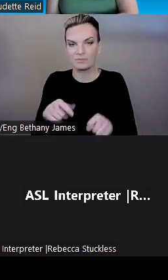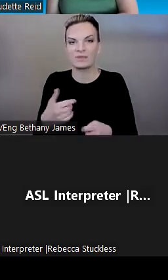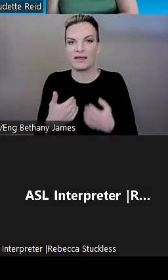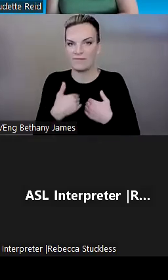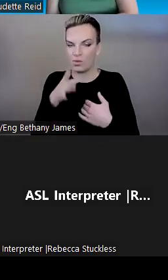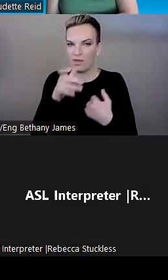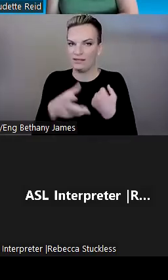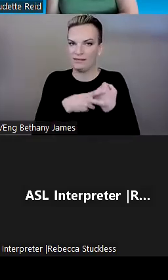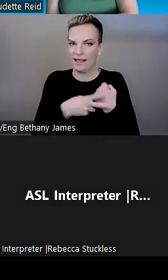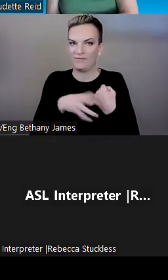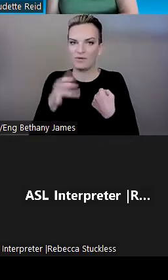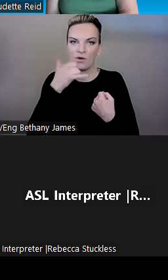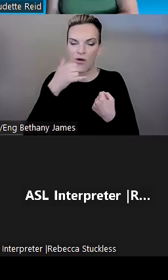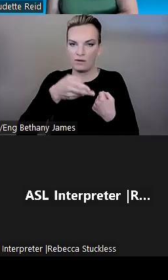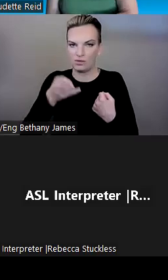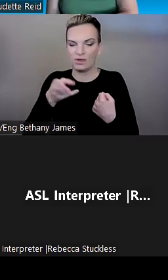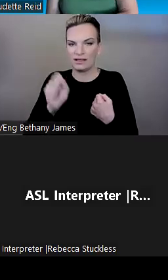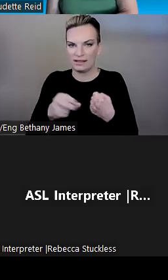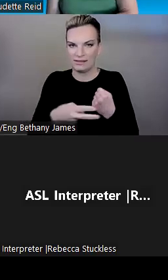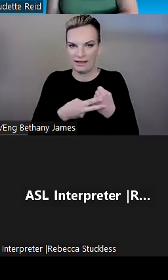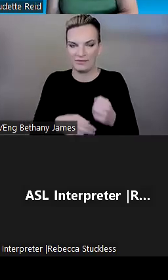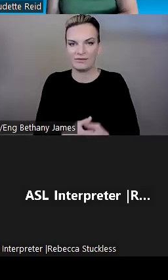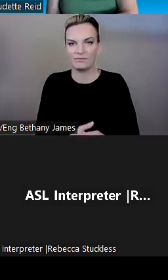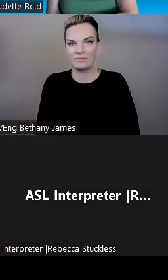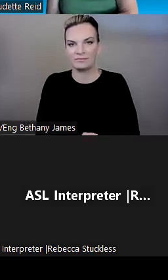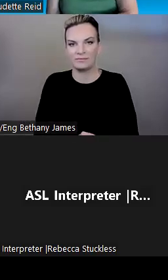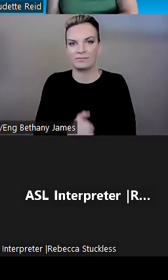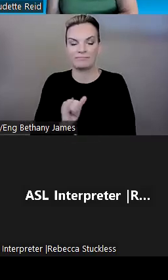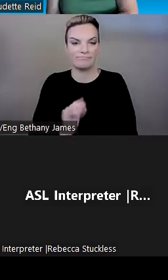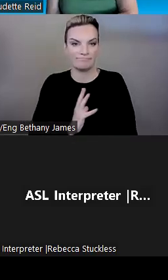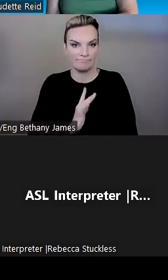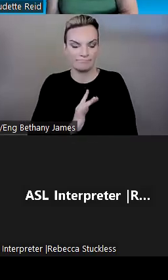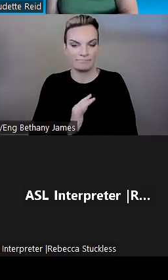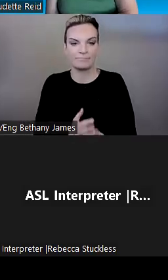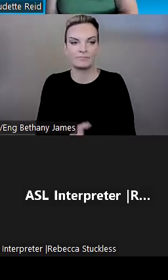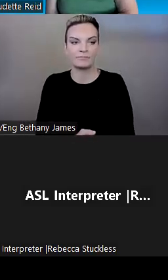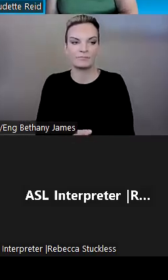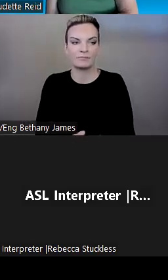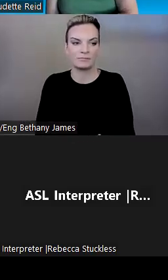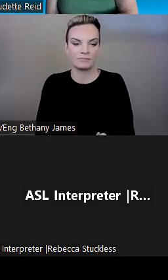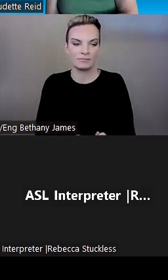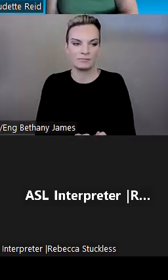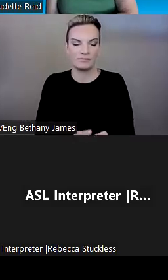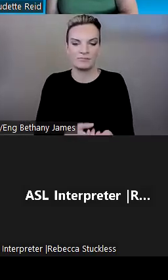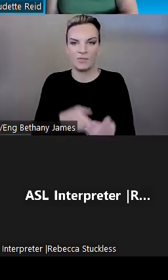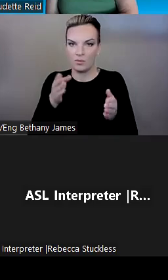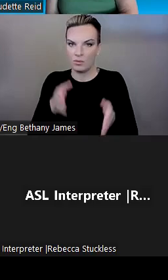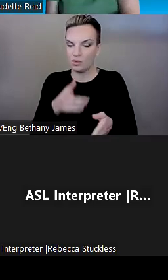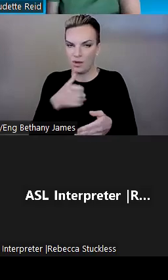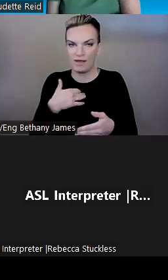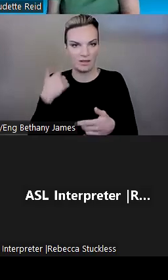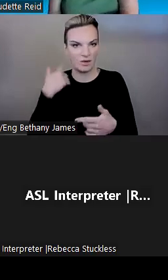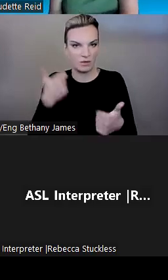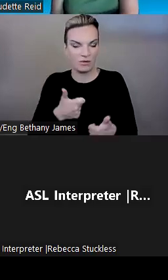saved in your call history. So those are some great ways for persons with hearing loss to be able